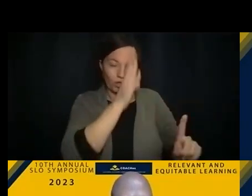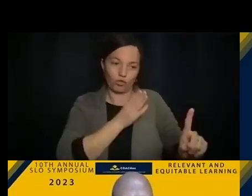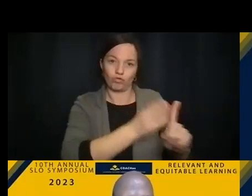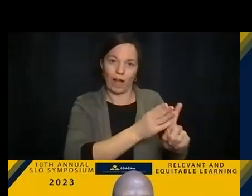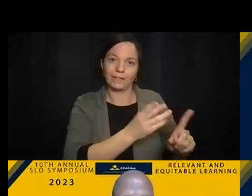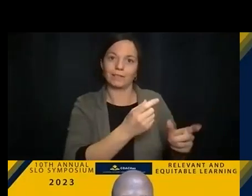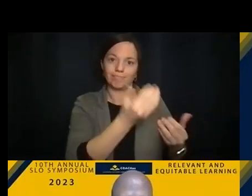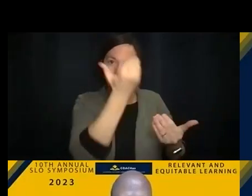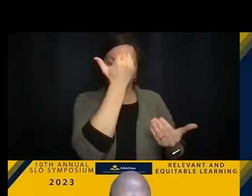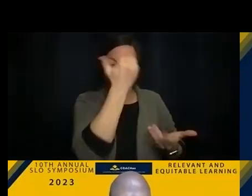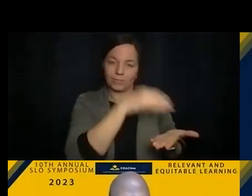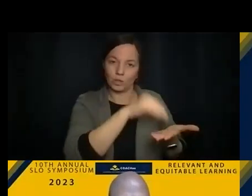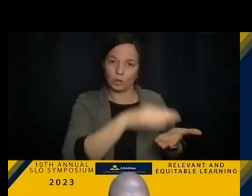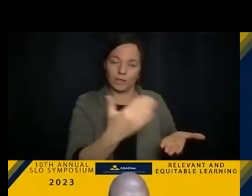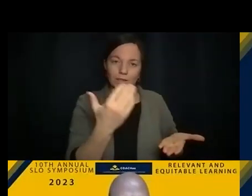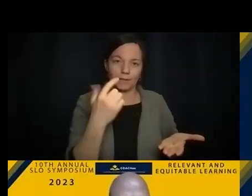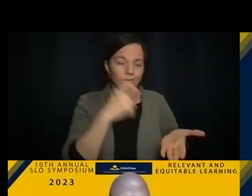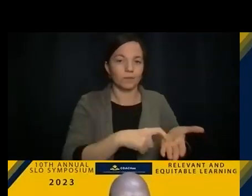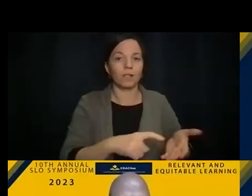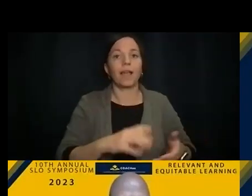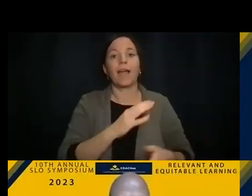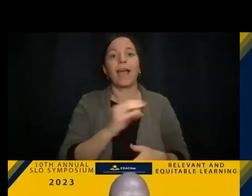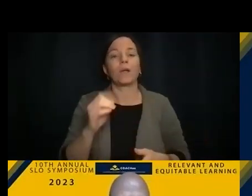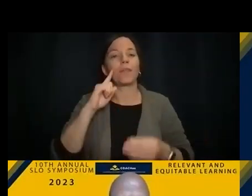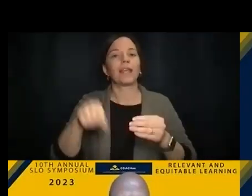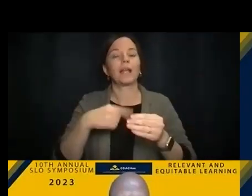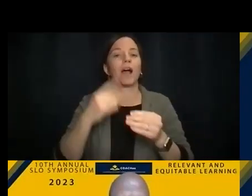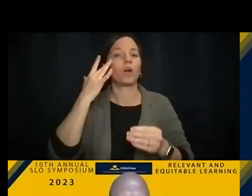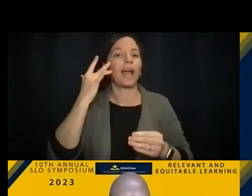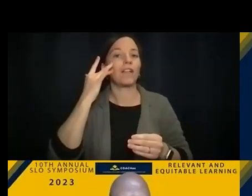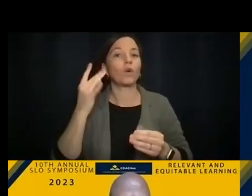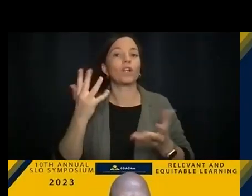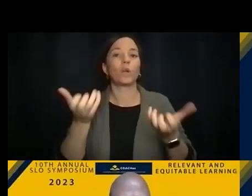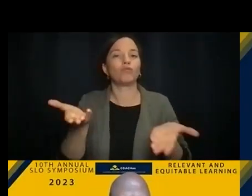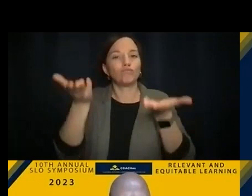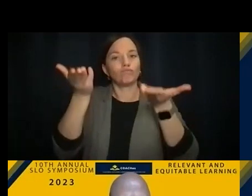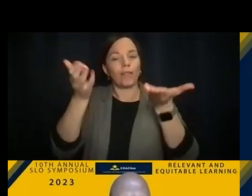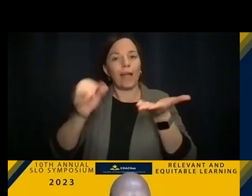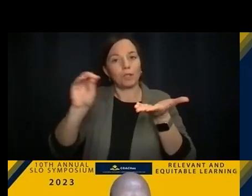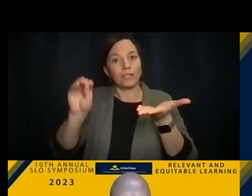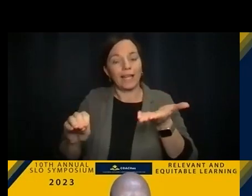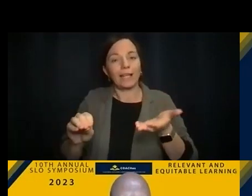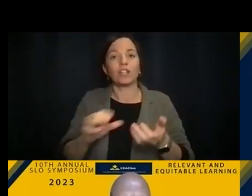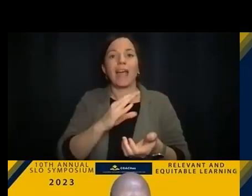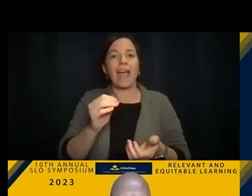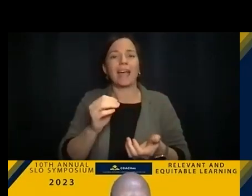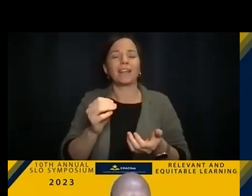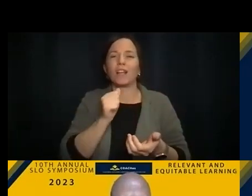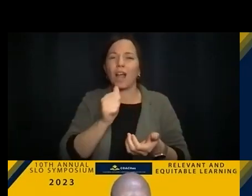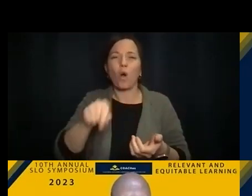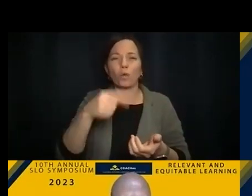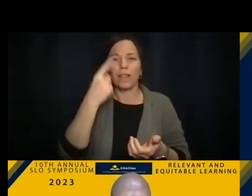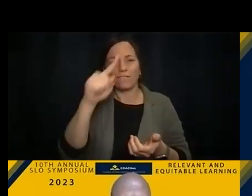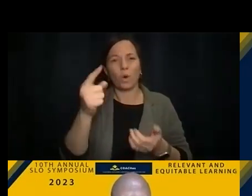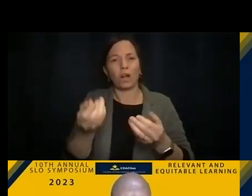and the 70% degree attainment for Californians. As we think about, you know, continuing not just to drive enrollment, but really to serve